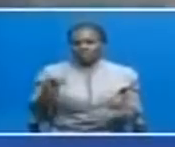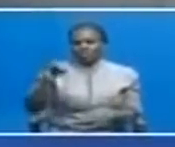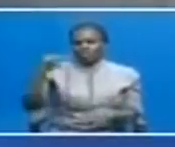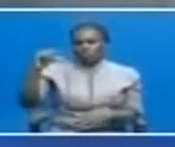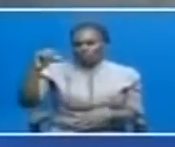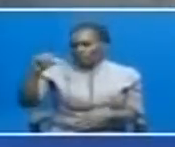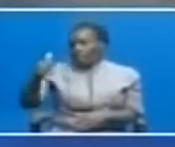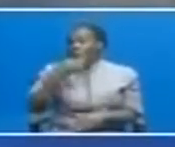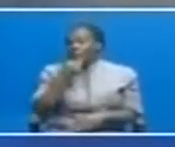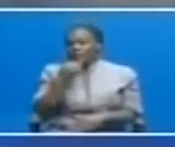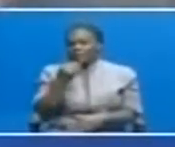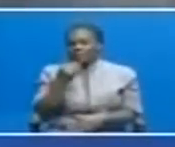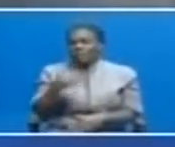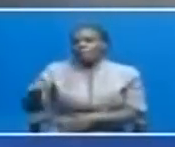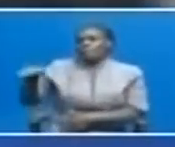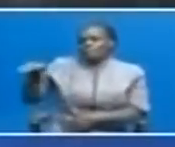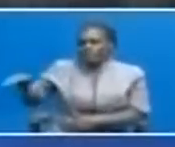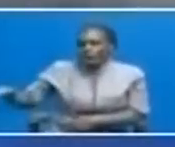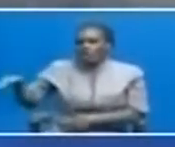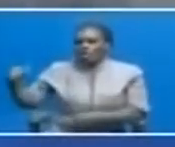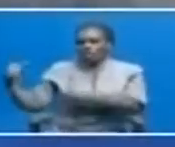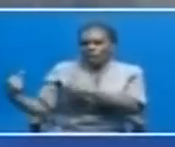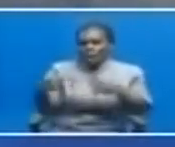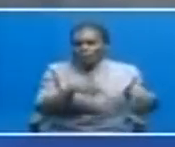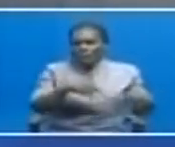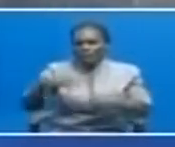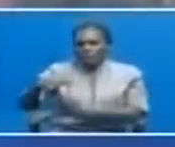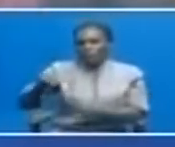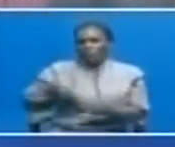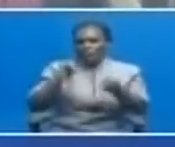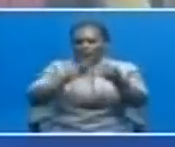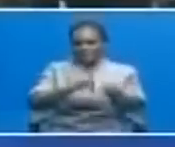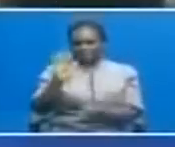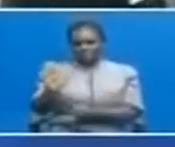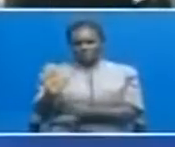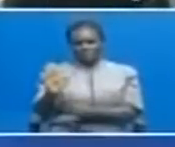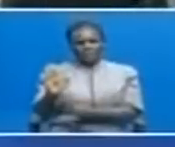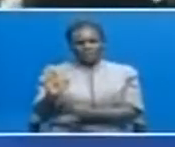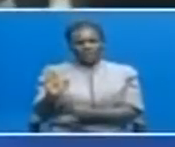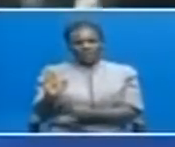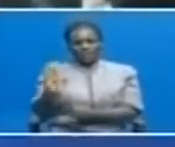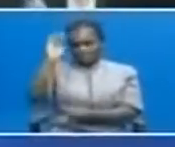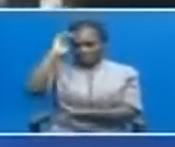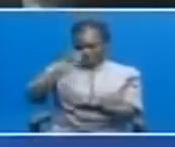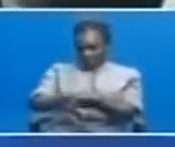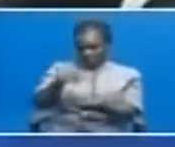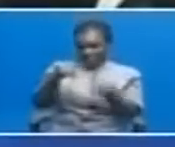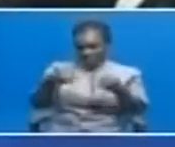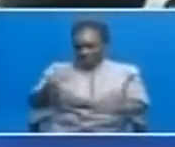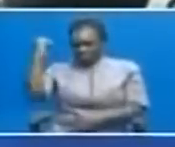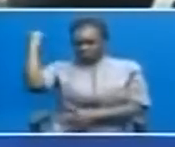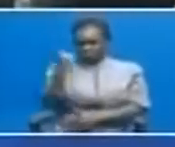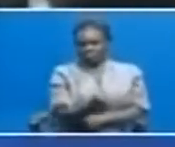George Odhiambo. An early morning quarrel with the mother of his four children went too far. It is believed that he tried to stab